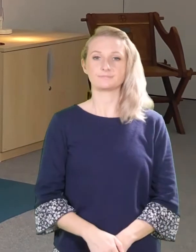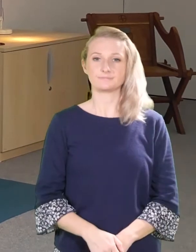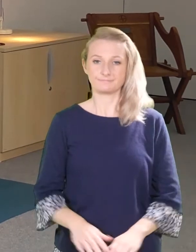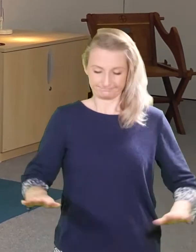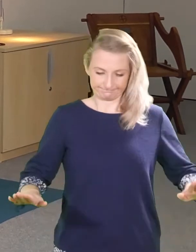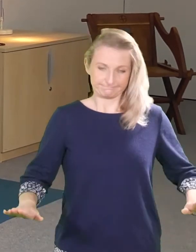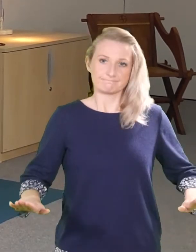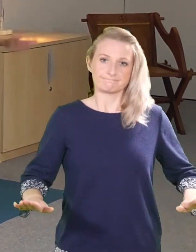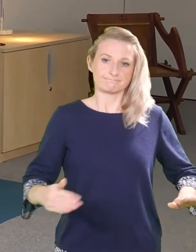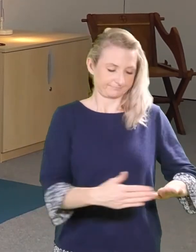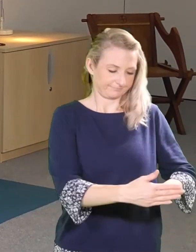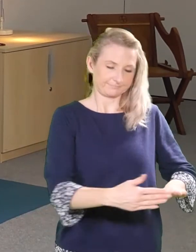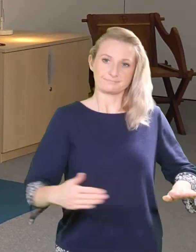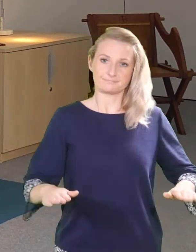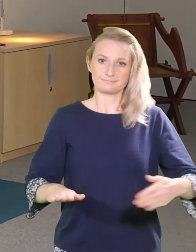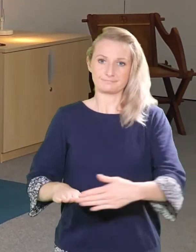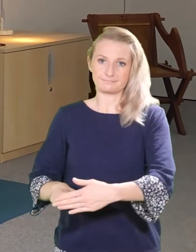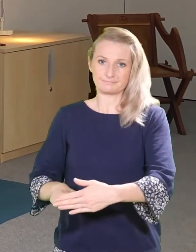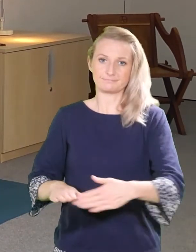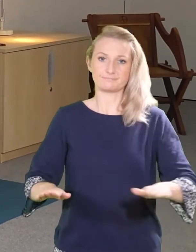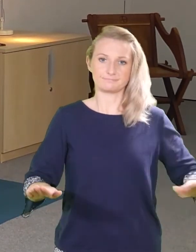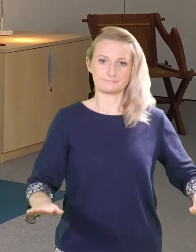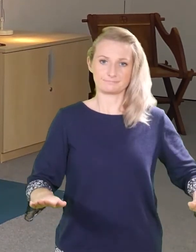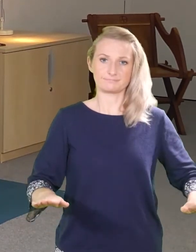with each other, and bring your hands to your heart.